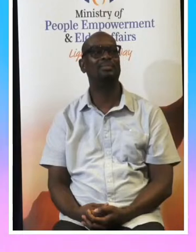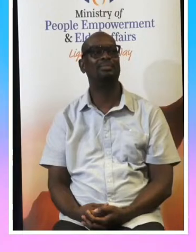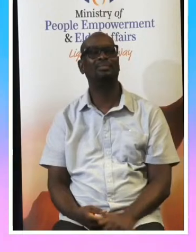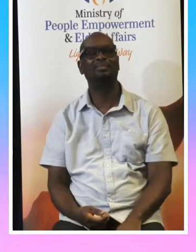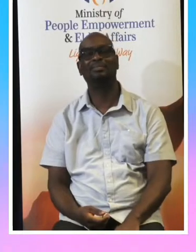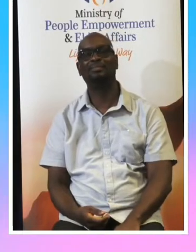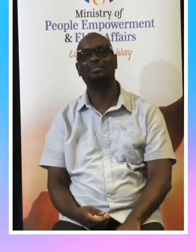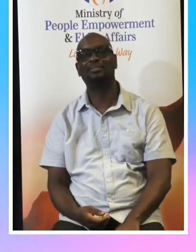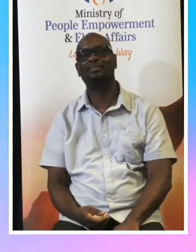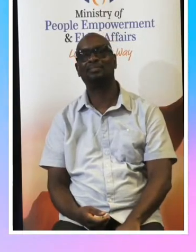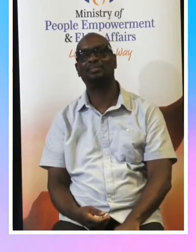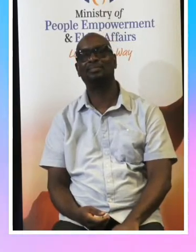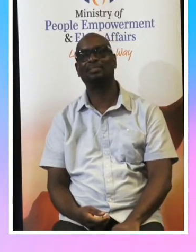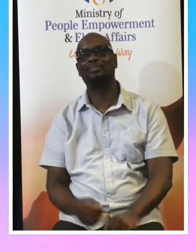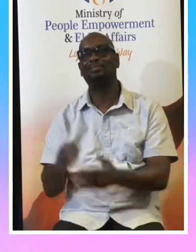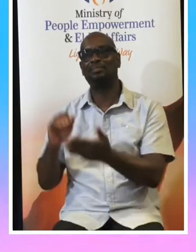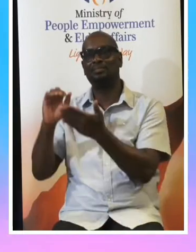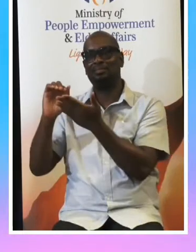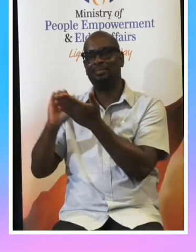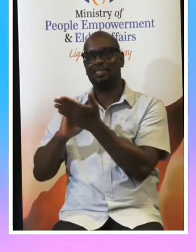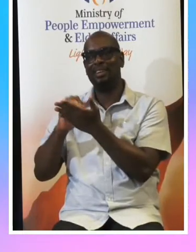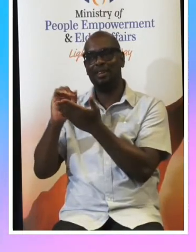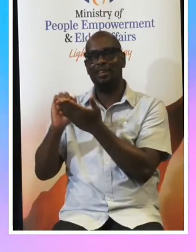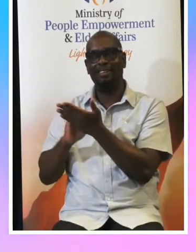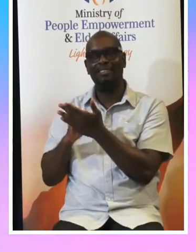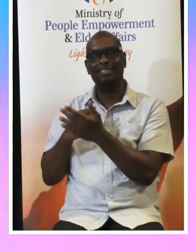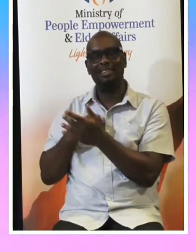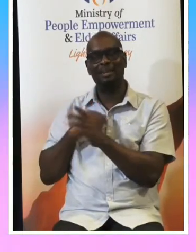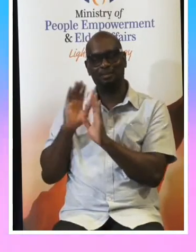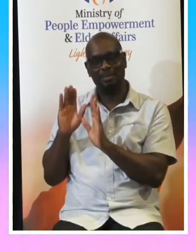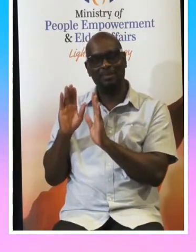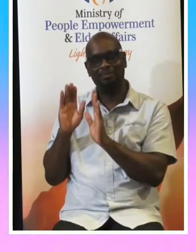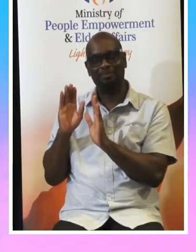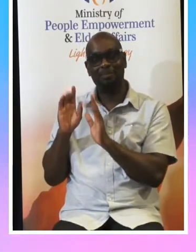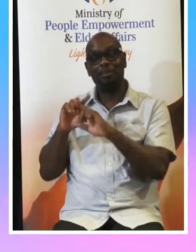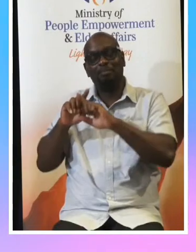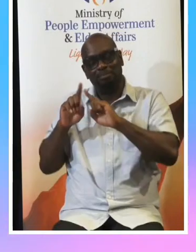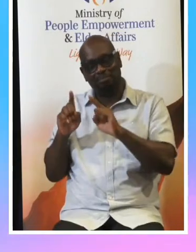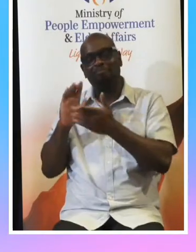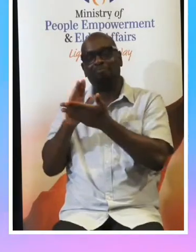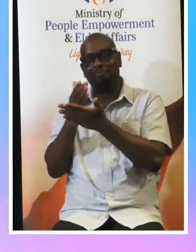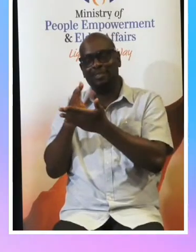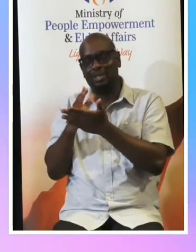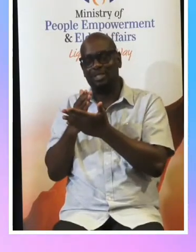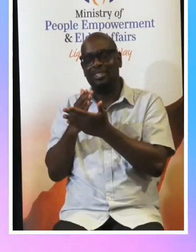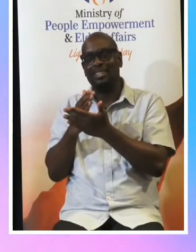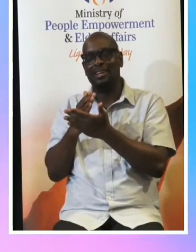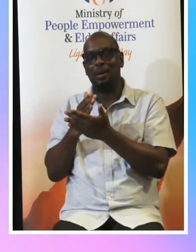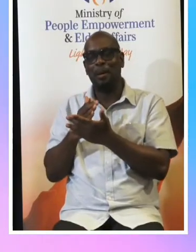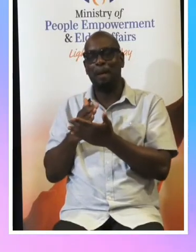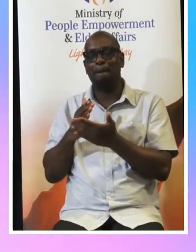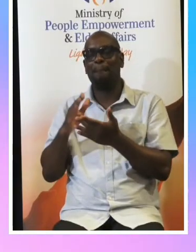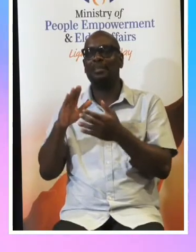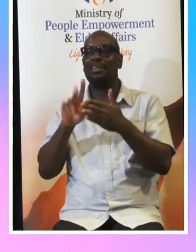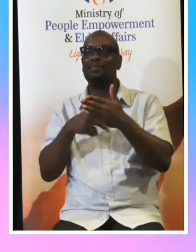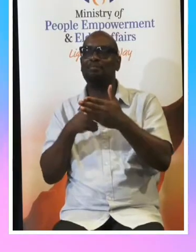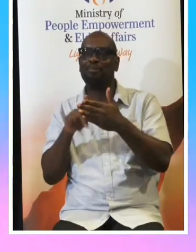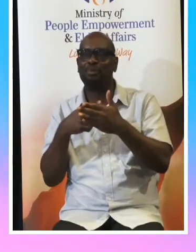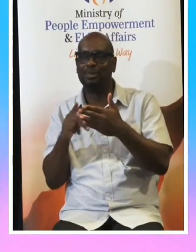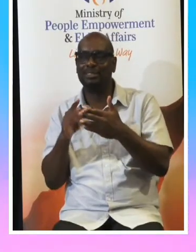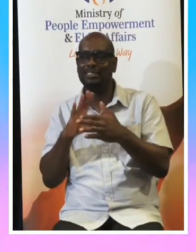Forgive me for sharing the poet in me, the lover of words and language, held by the hearts